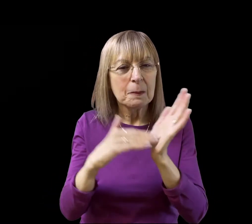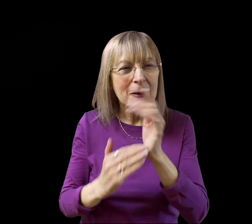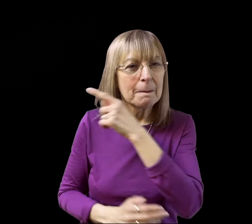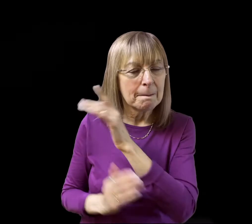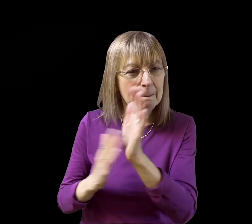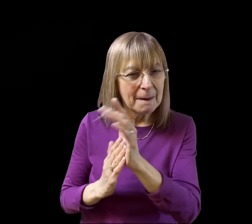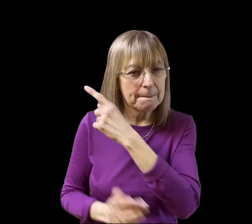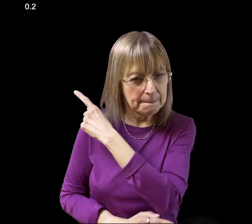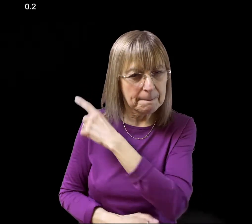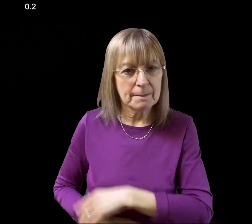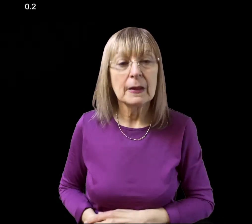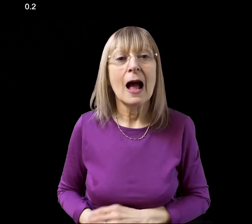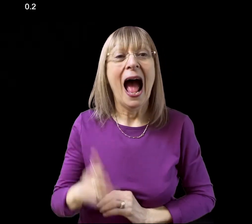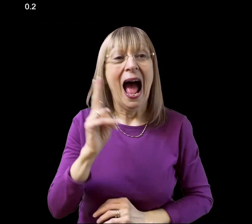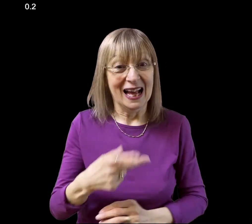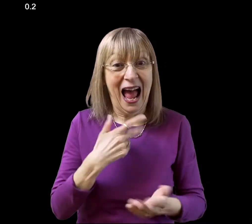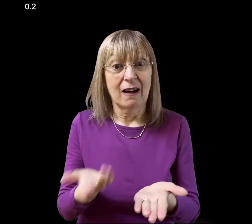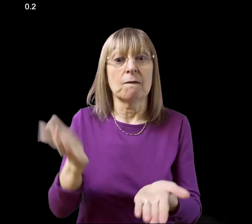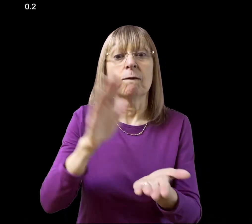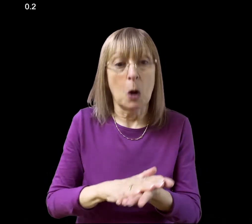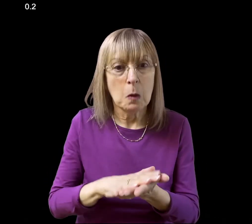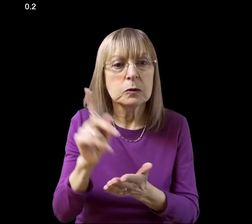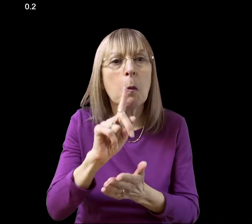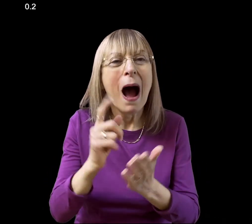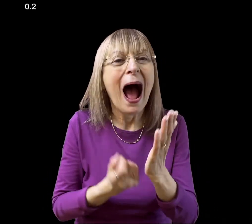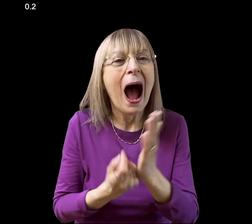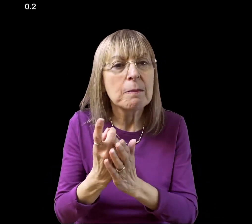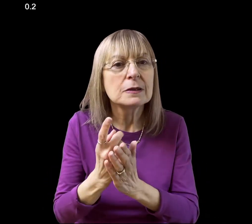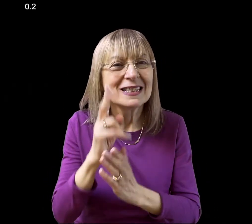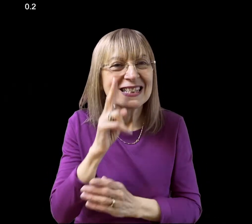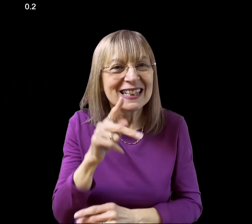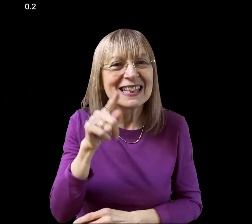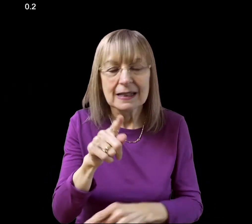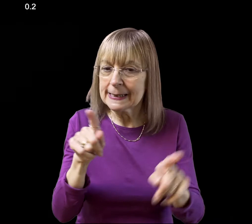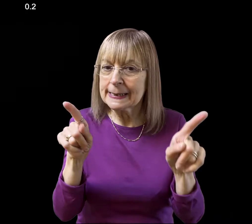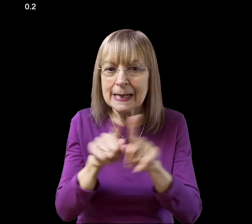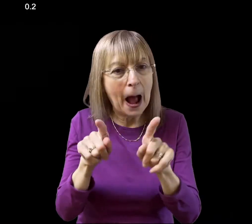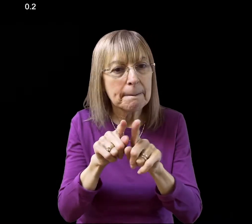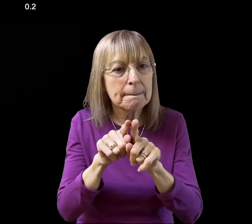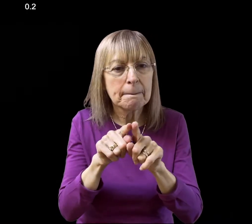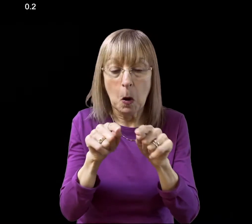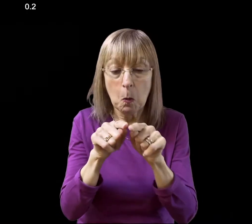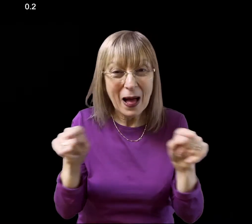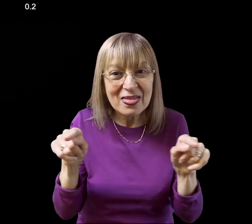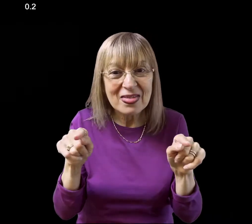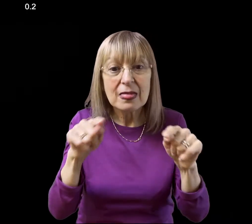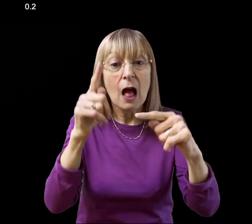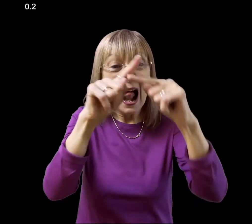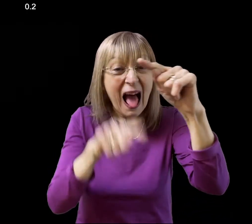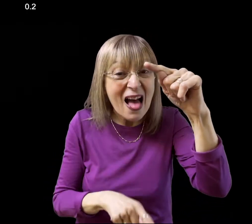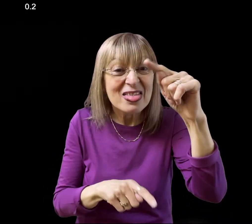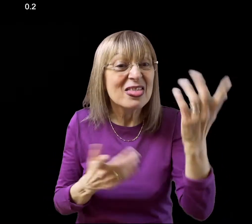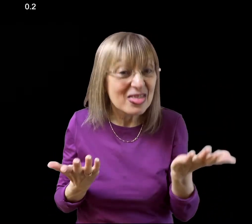millimeters. And then as we double, what happens is as you halve the length, when you fold